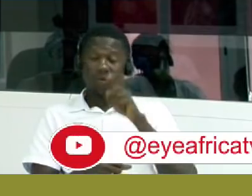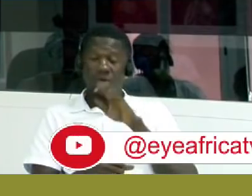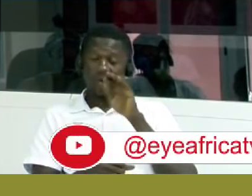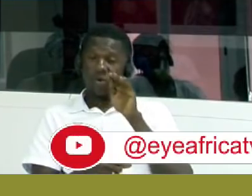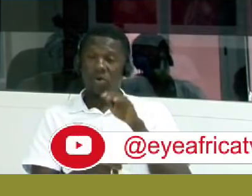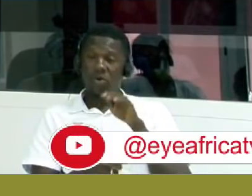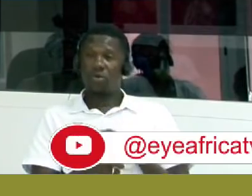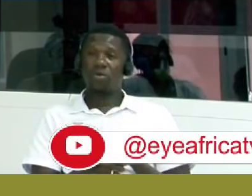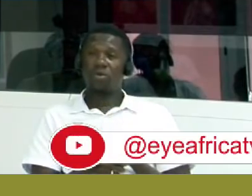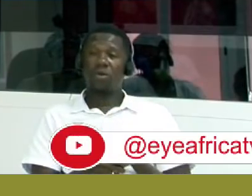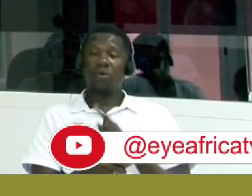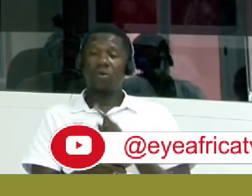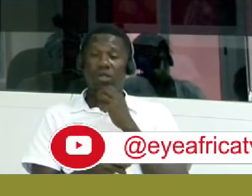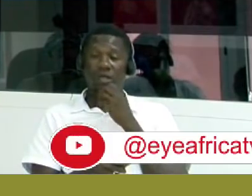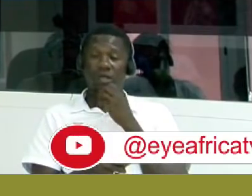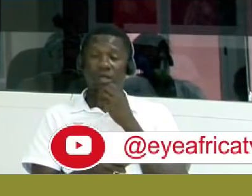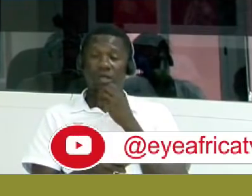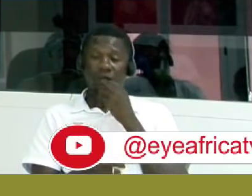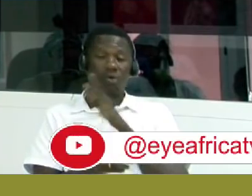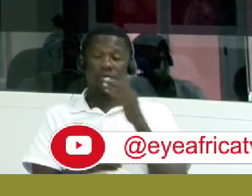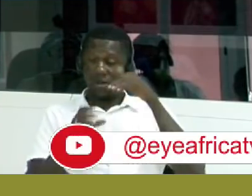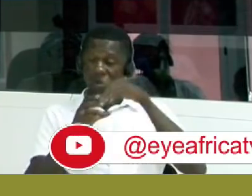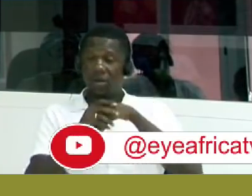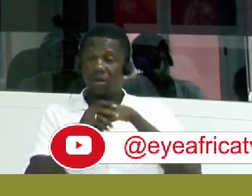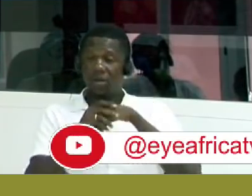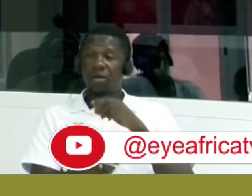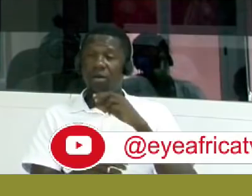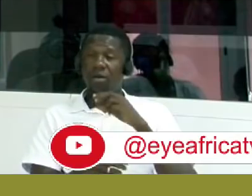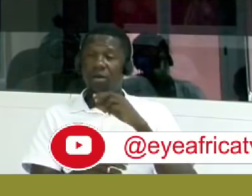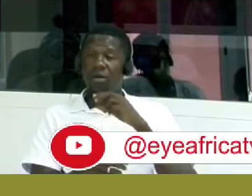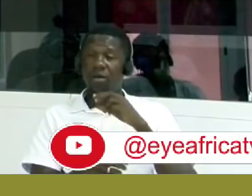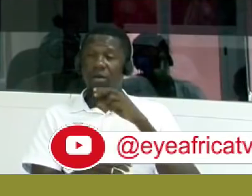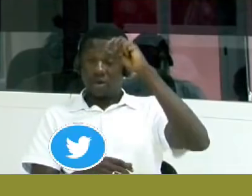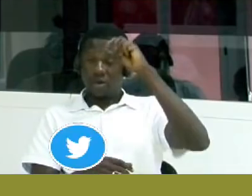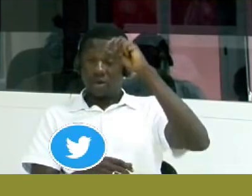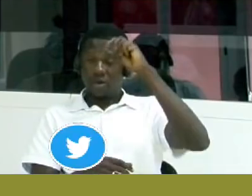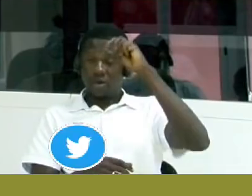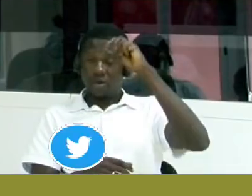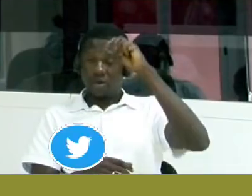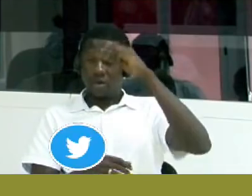with police operations? It's my former minister. He's my friend now. He's my friend.